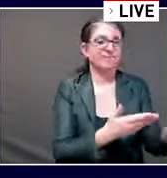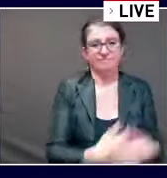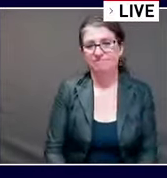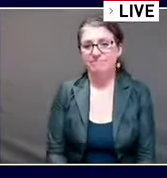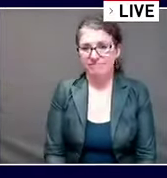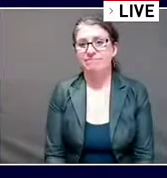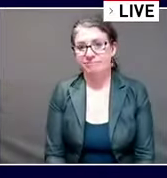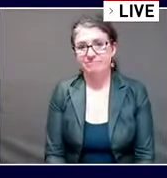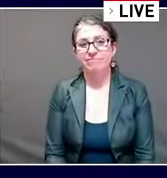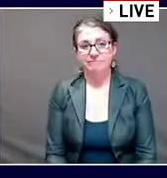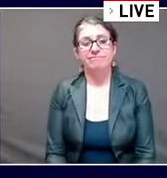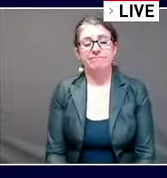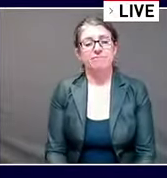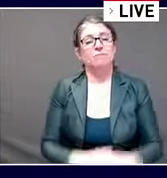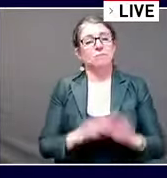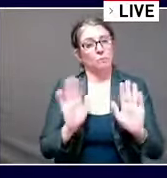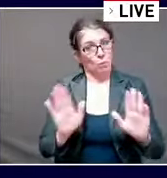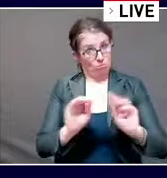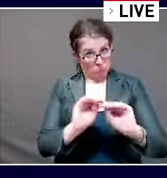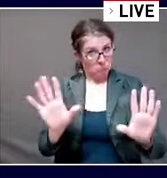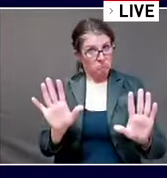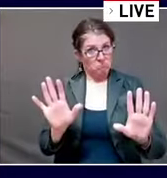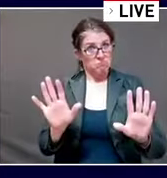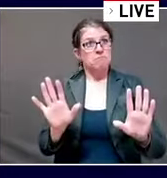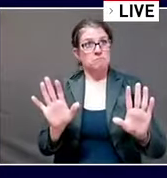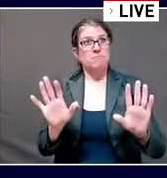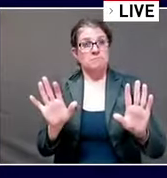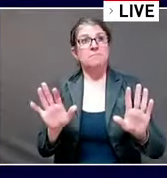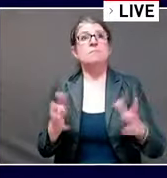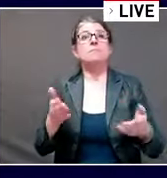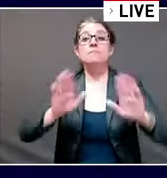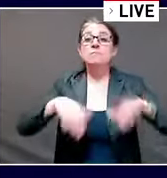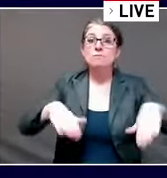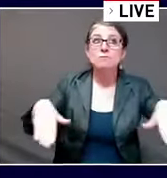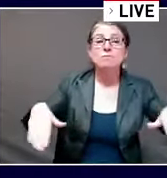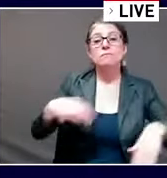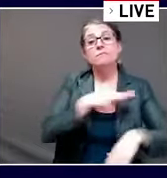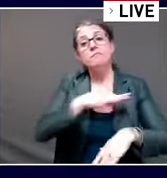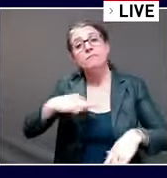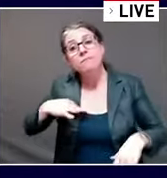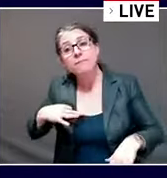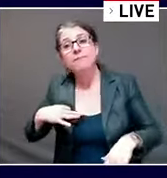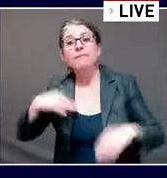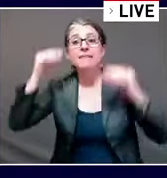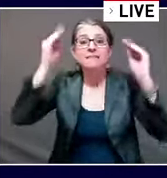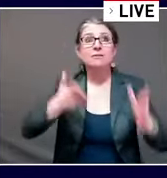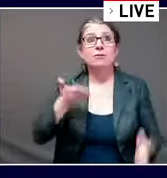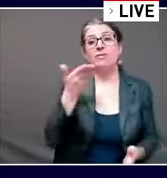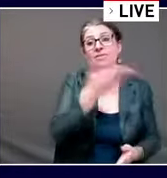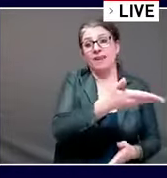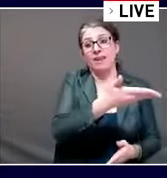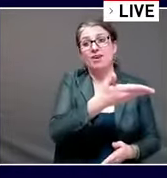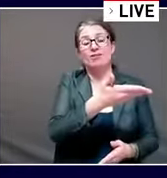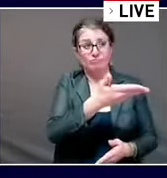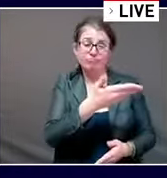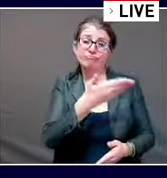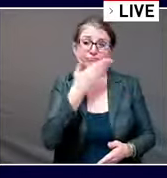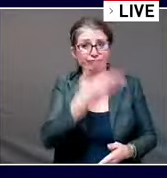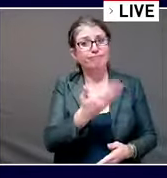keep kids, staff members, and teachers safe is to reduce the overall levels of community